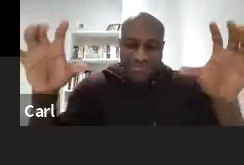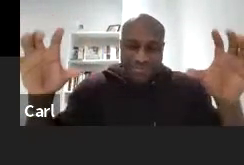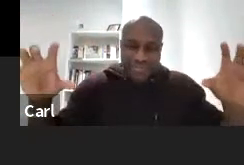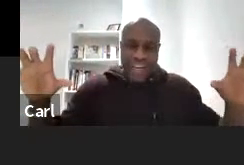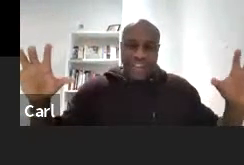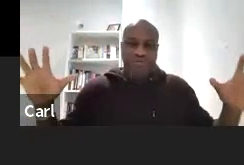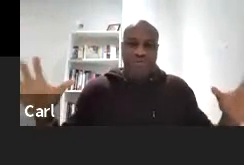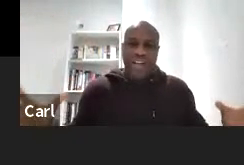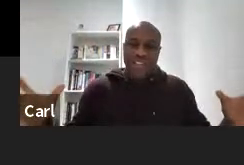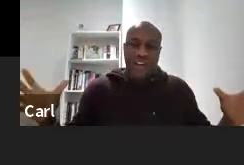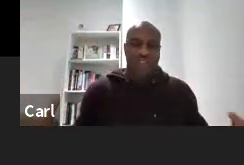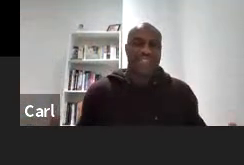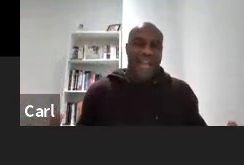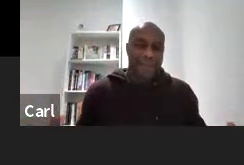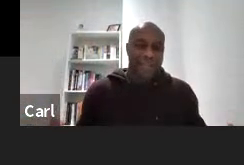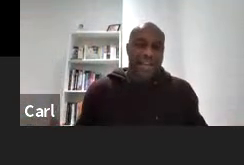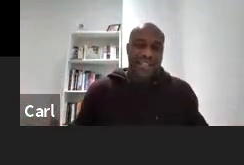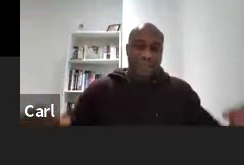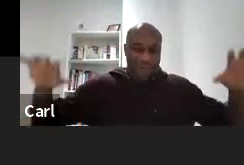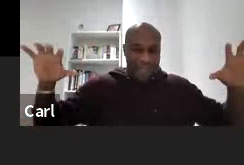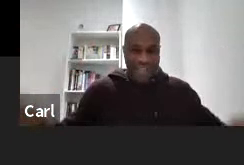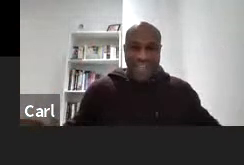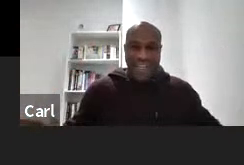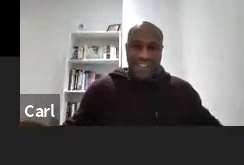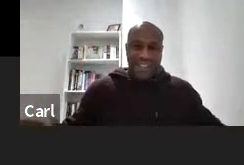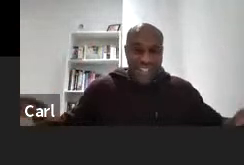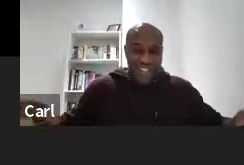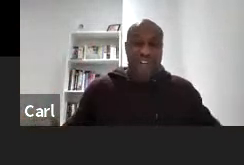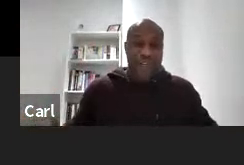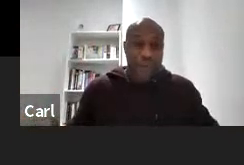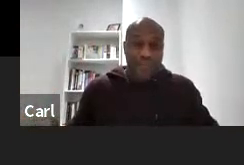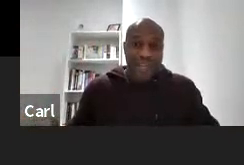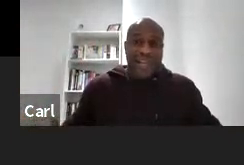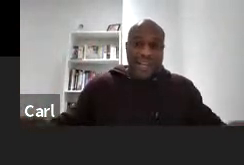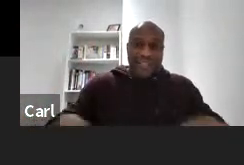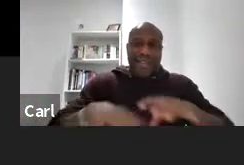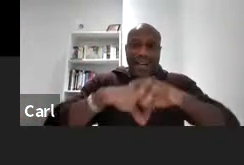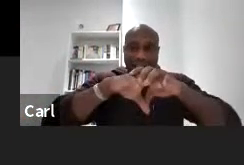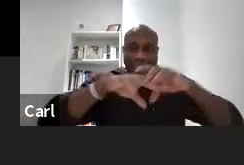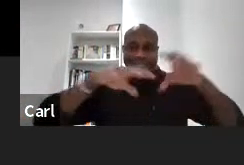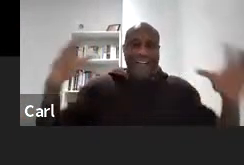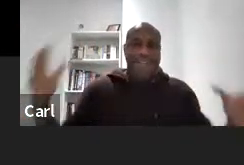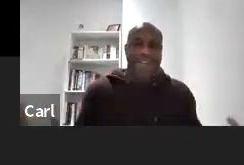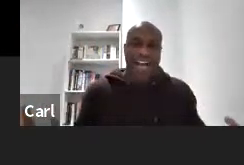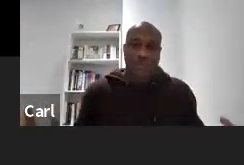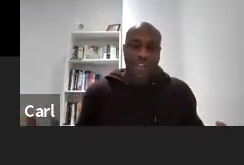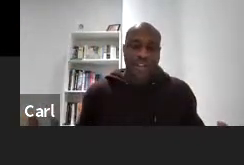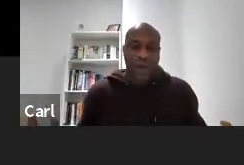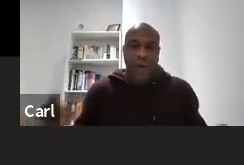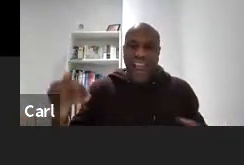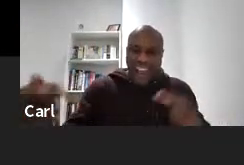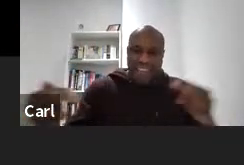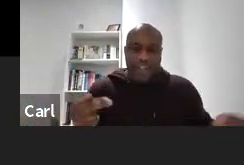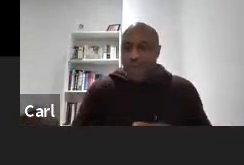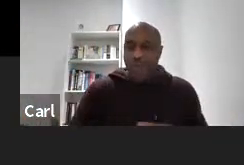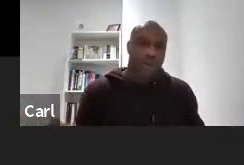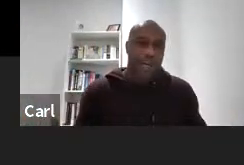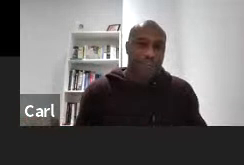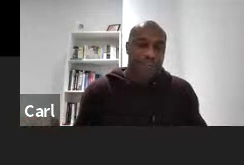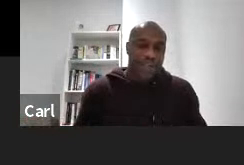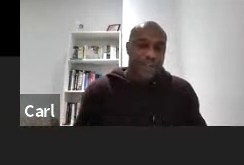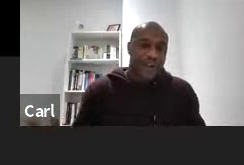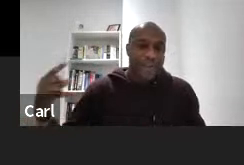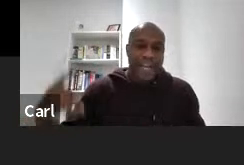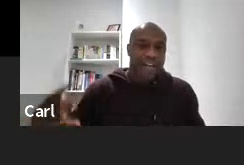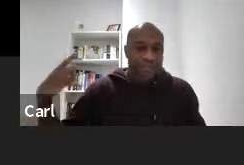Motorola had a grand concept to blanket the globe in telephony networks so that wherever you